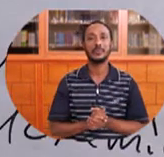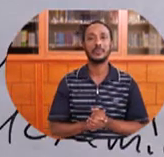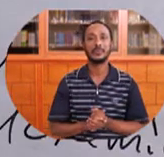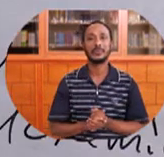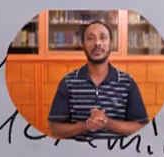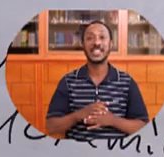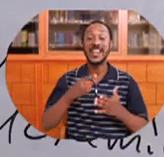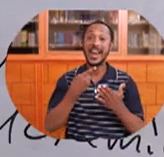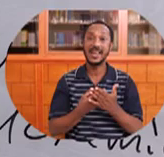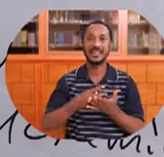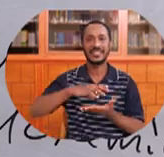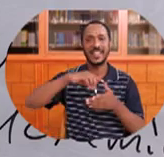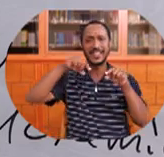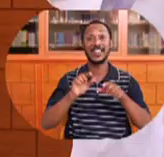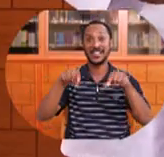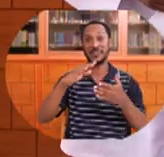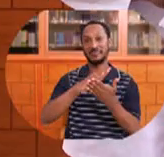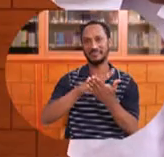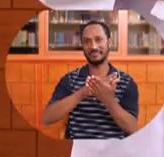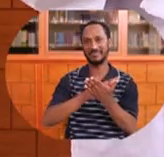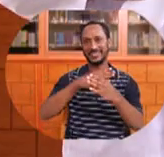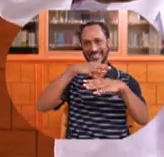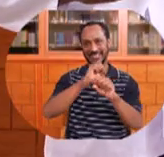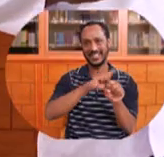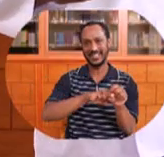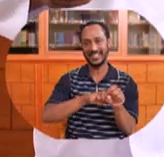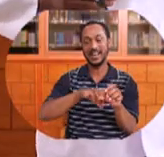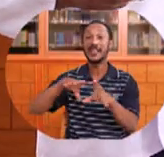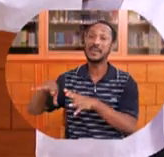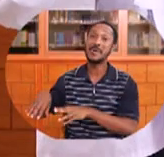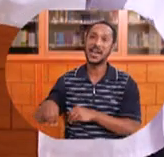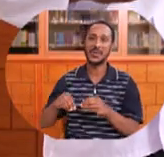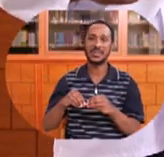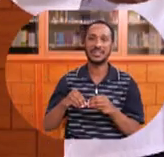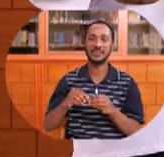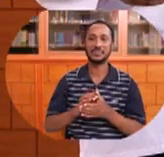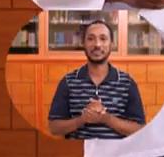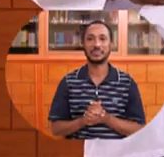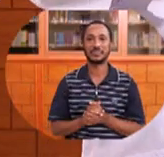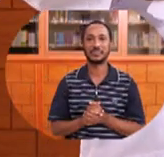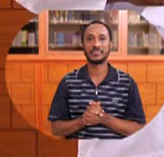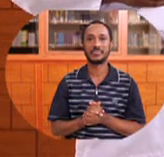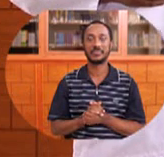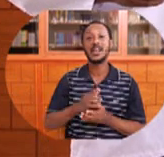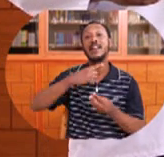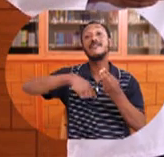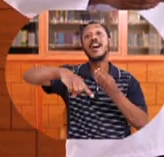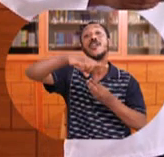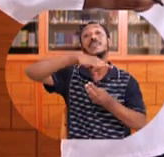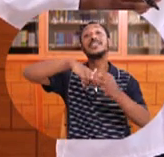To summarize on today's lesson, students, we try to see environmental